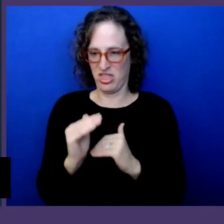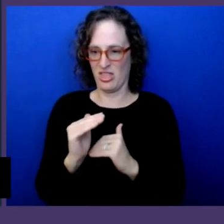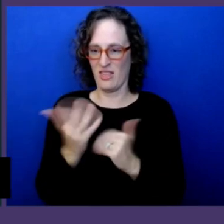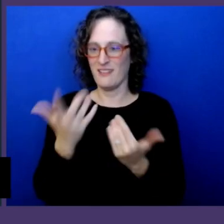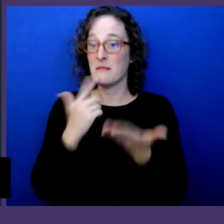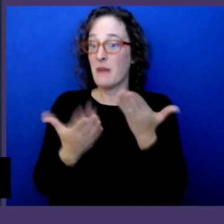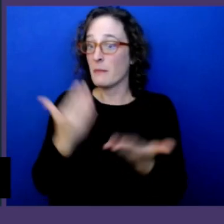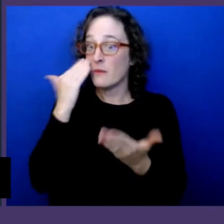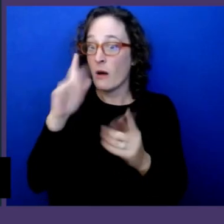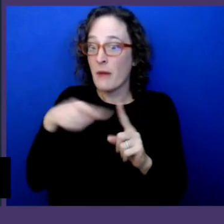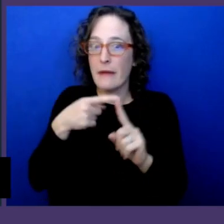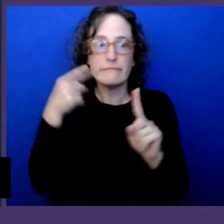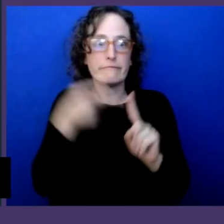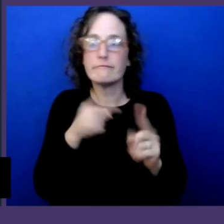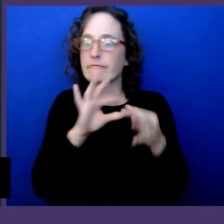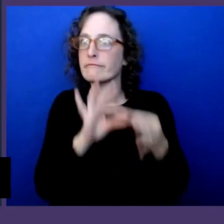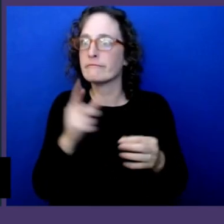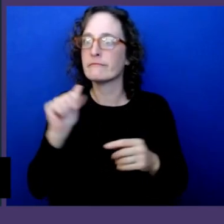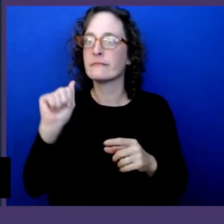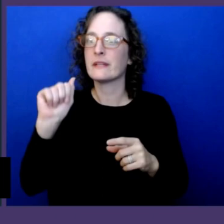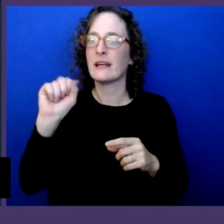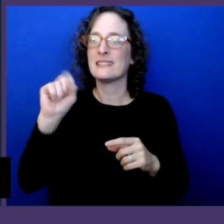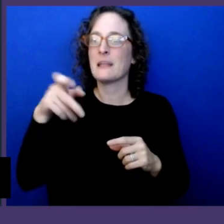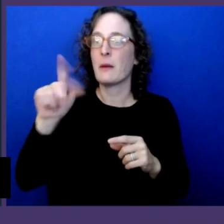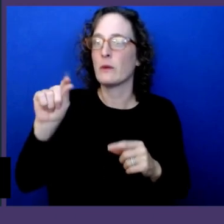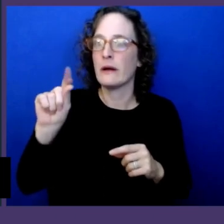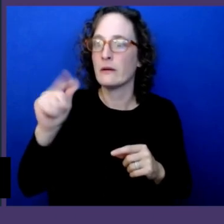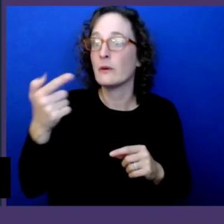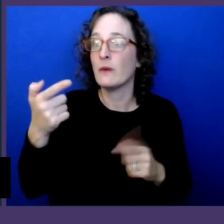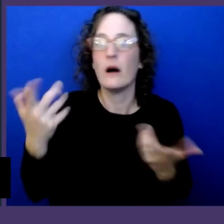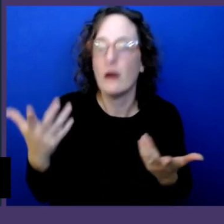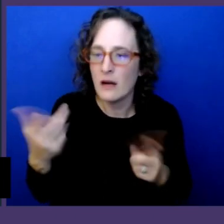to a large range of attacks, which are sort of like coming out on Twitter